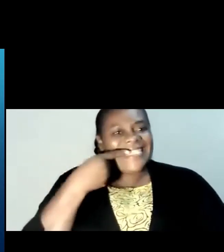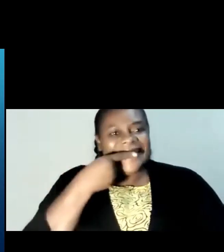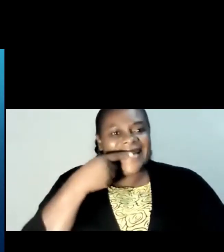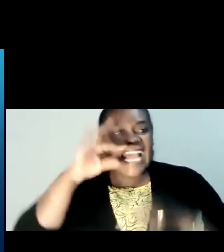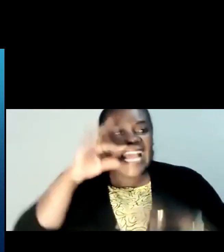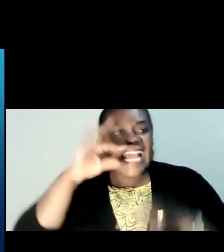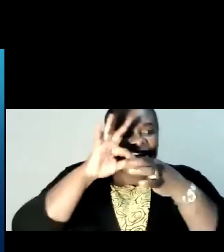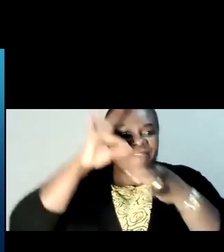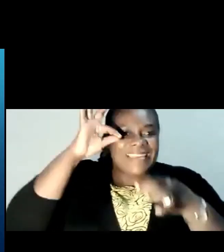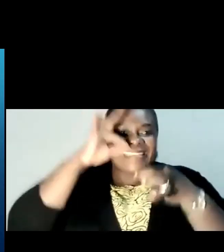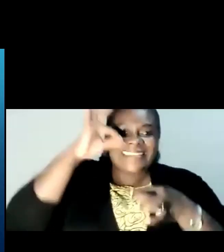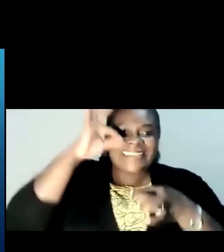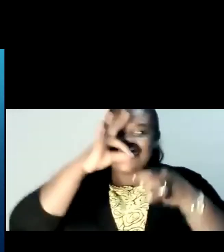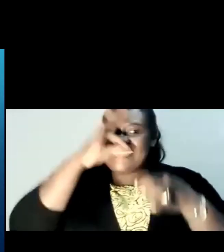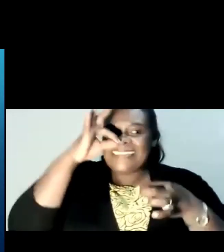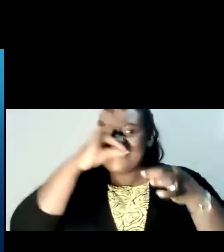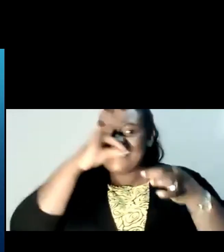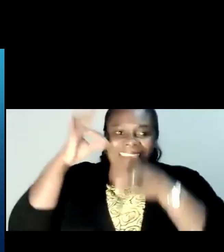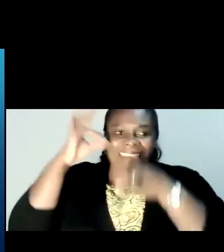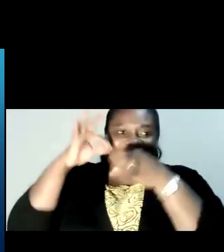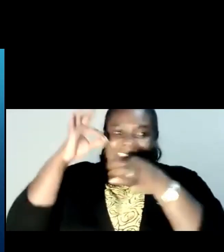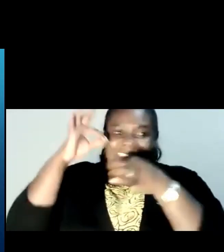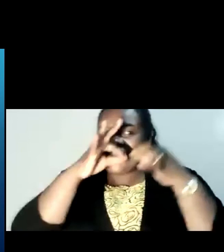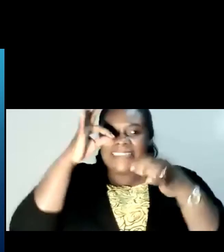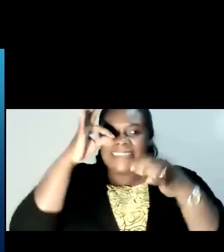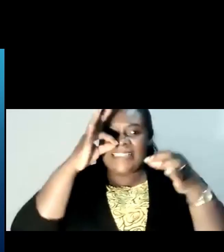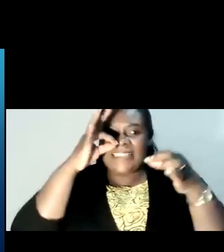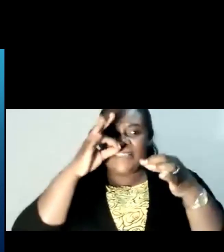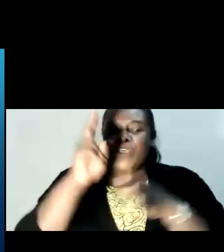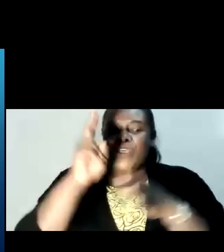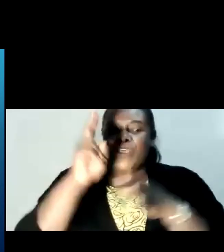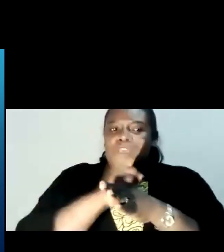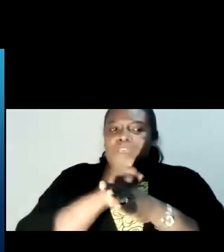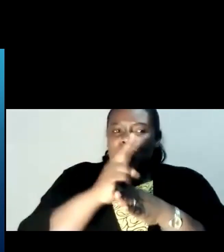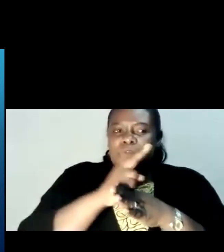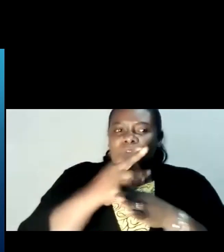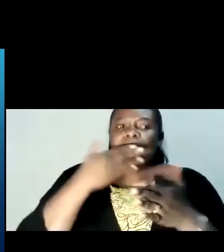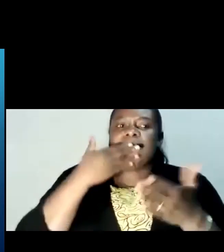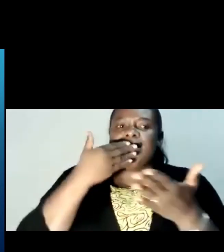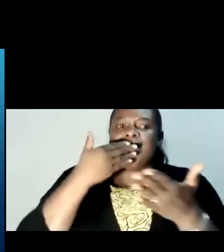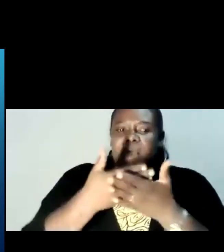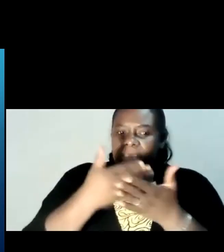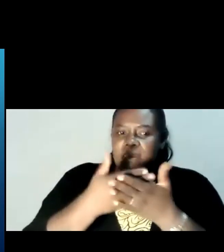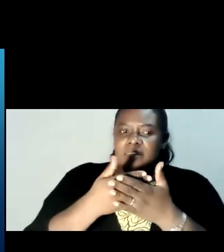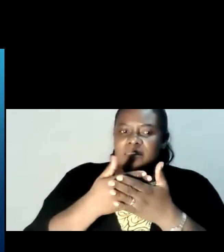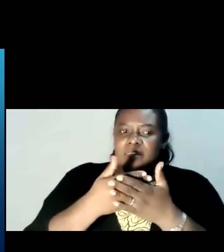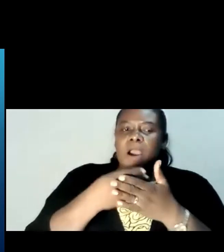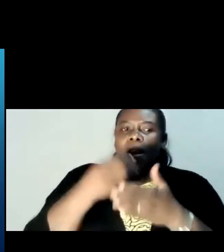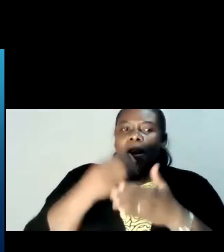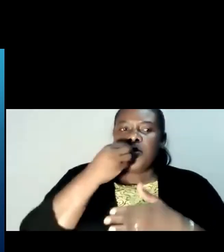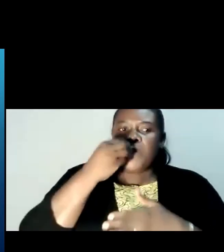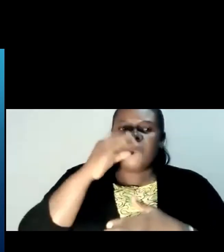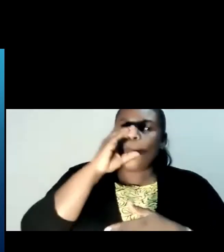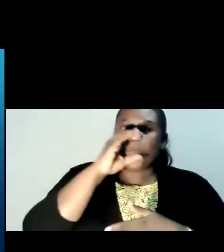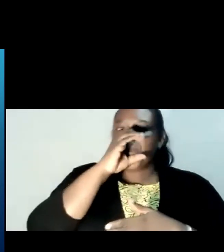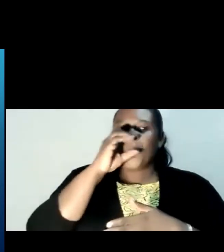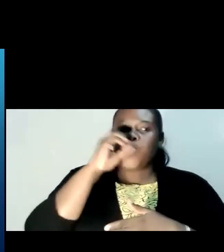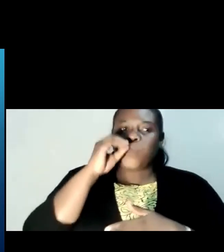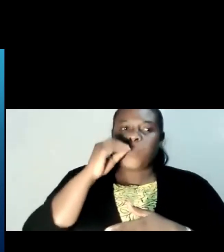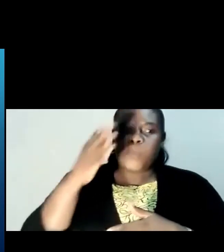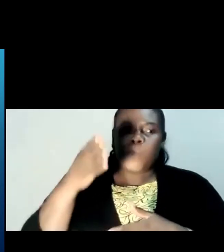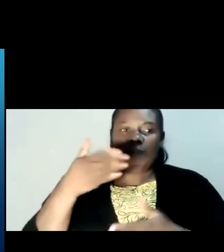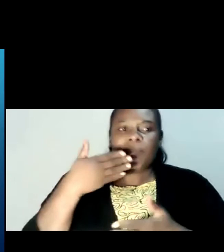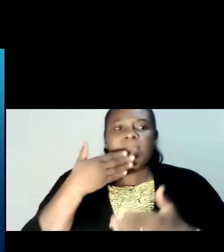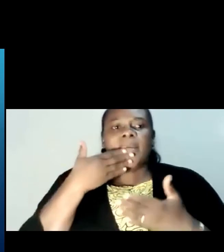good mouthwash as well. That helps to keep the bacterial load in our mouth down and reduces your risk